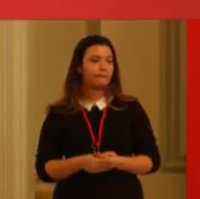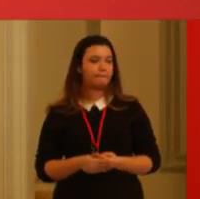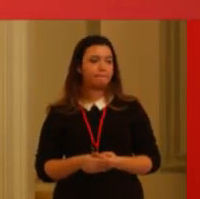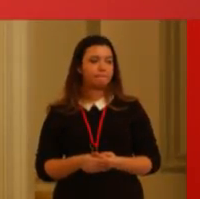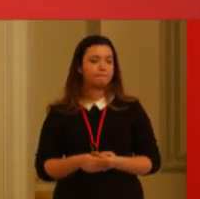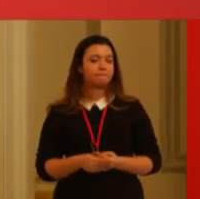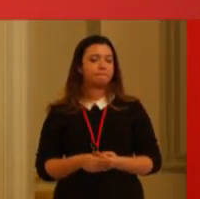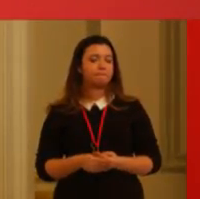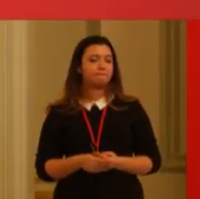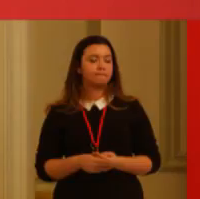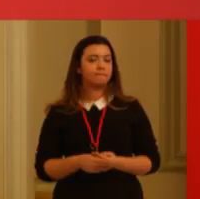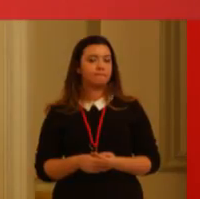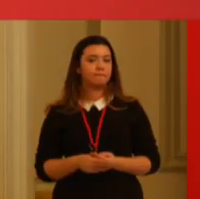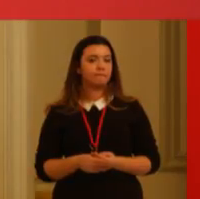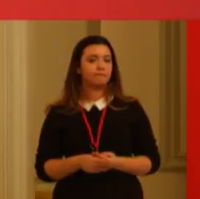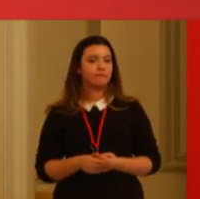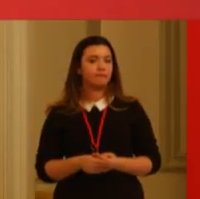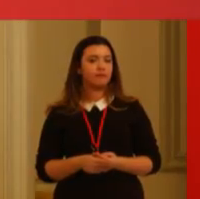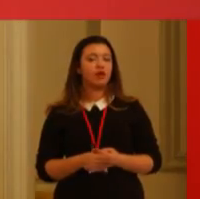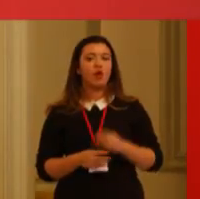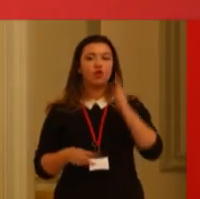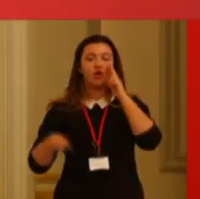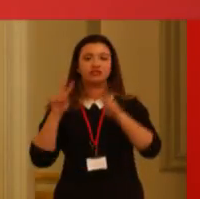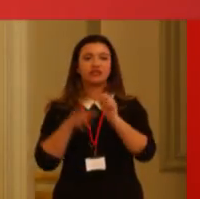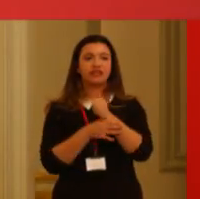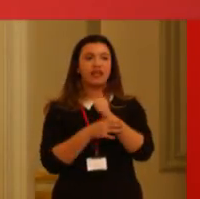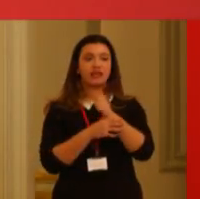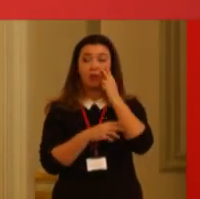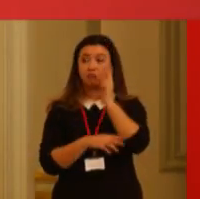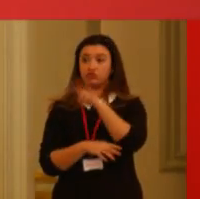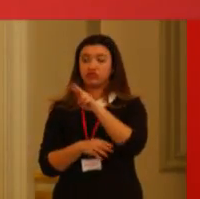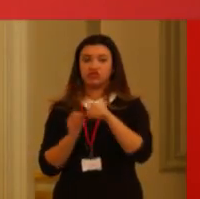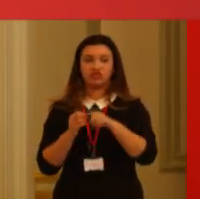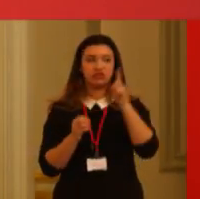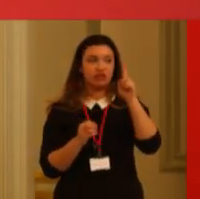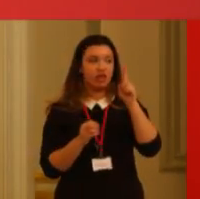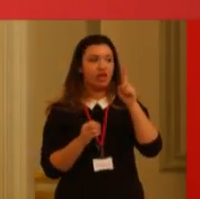got to address skills. Like there was a visual arts museum